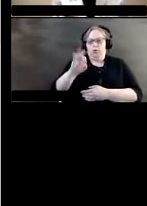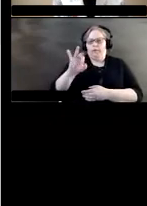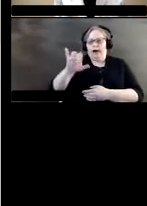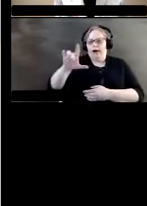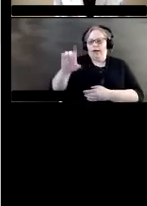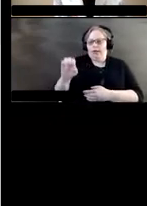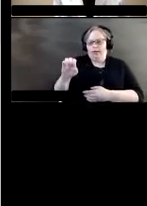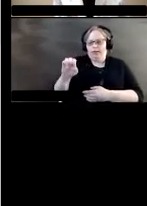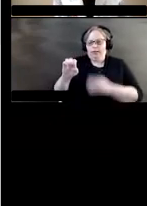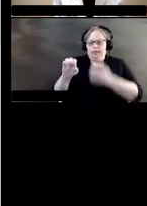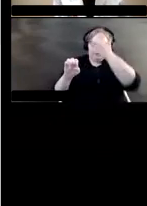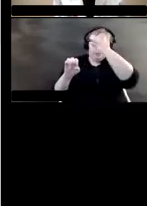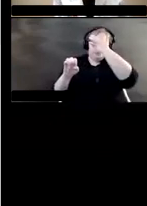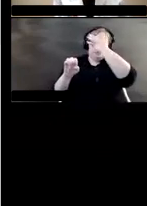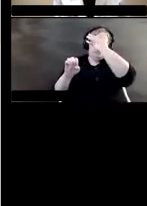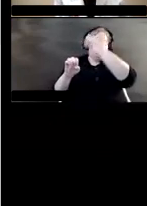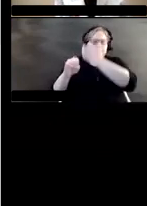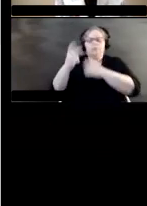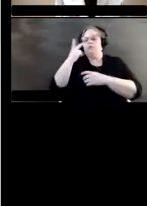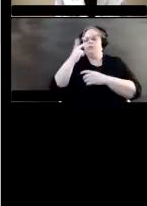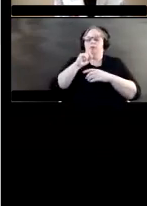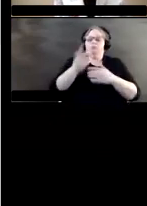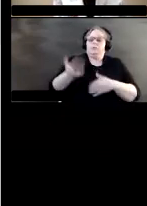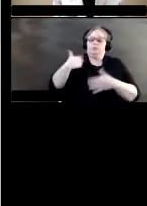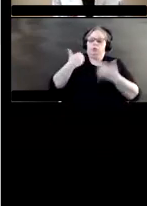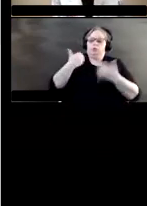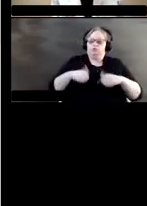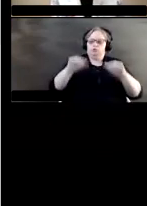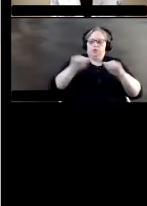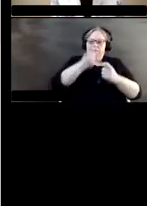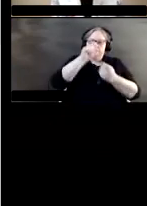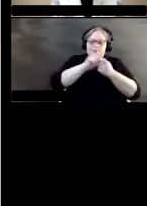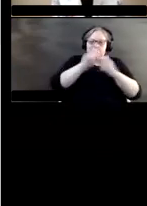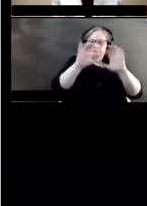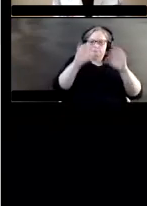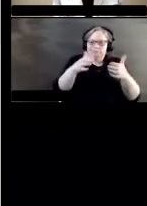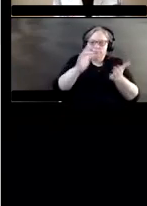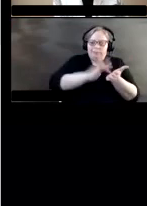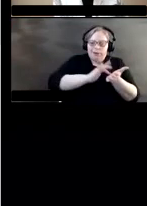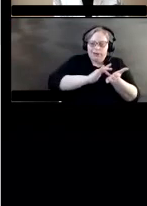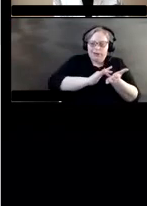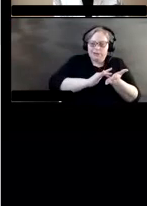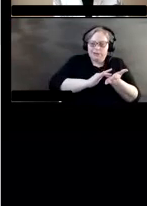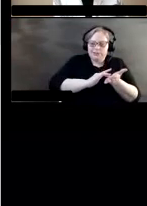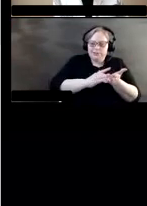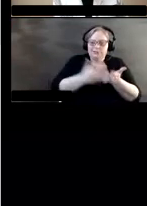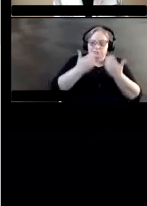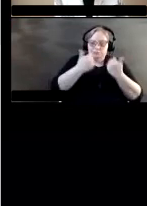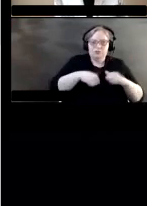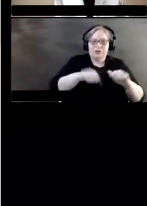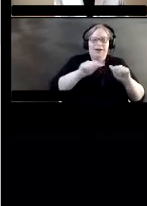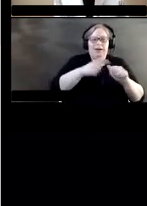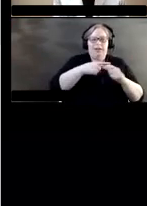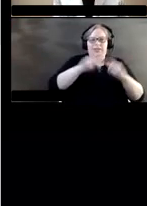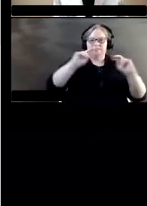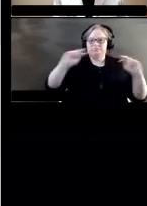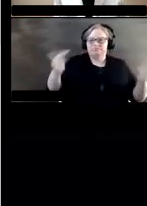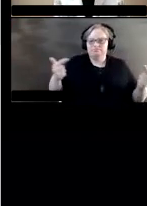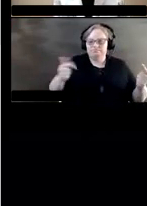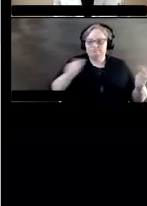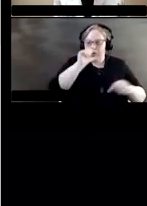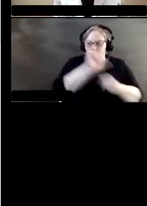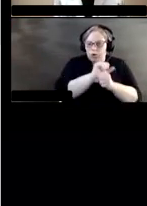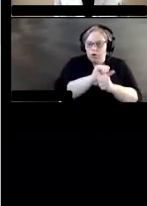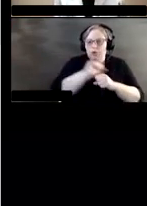if you've tried a certain class of medications and failed them, or if there are any cognitive